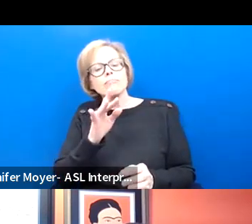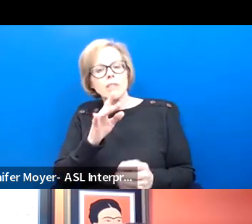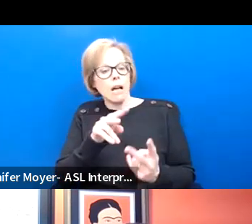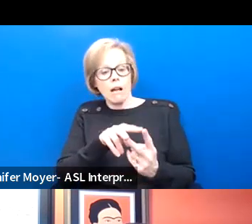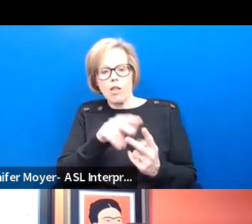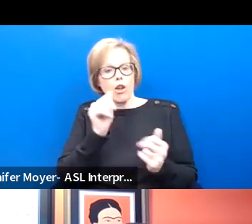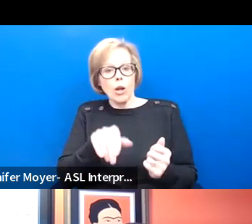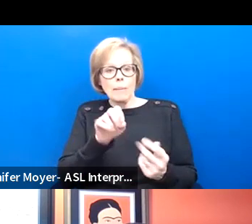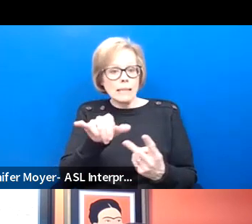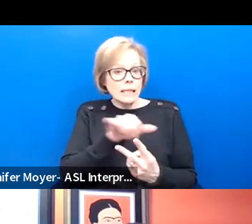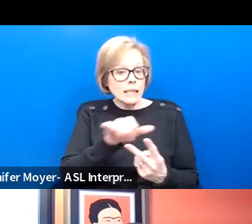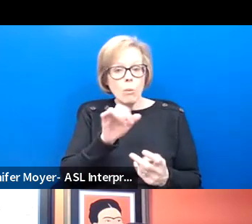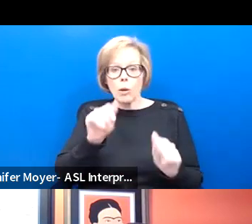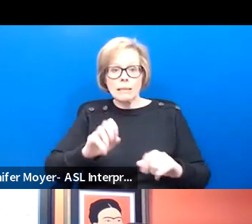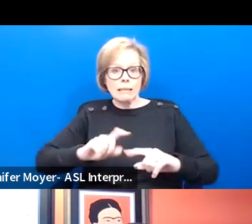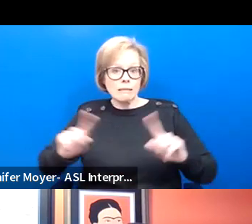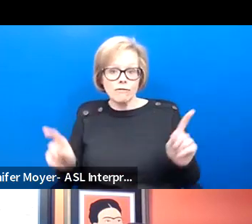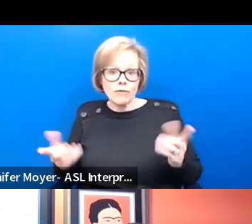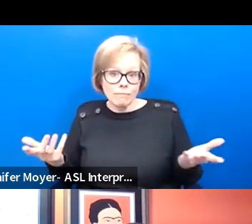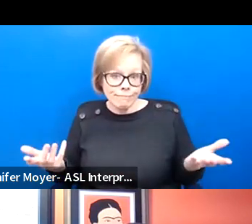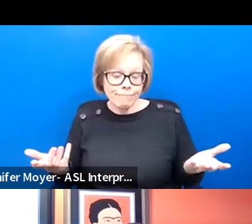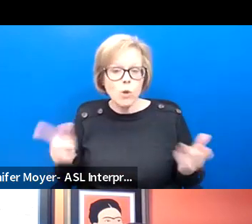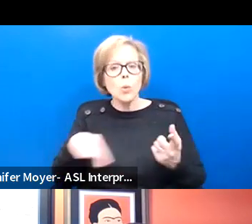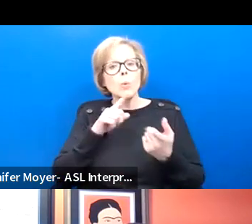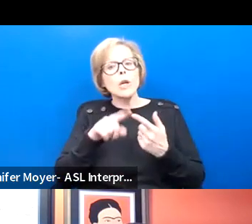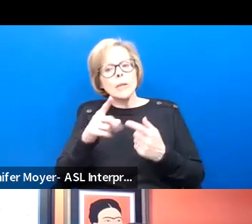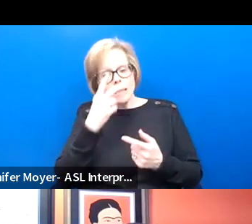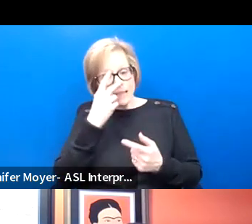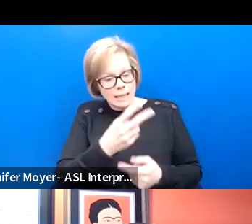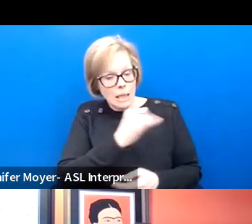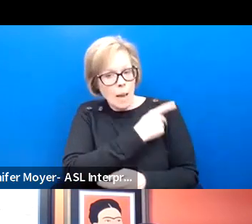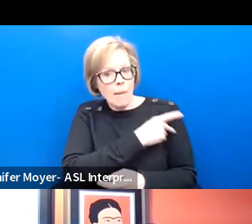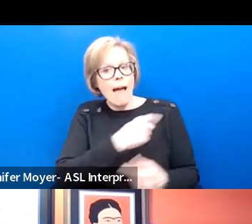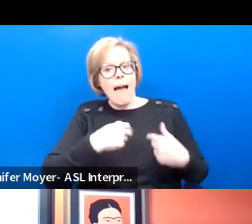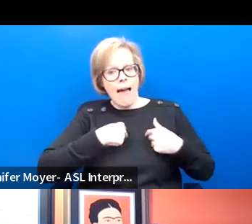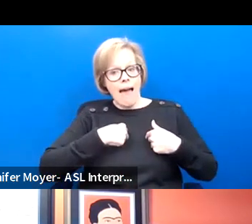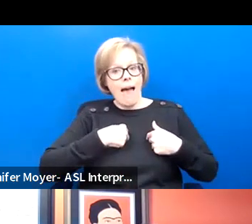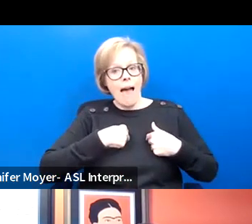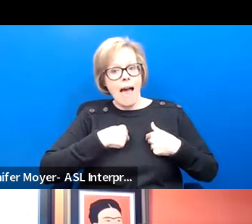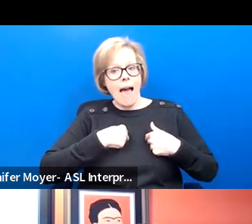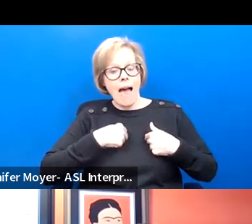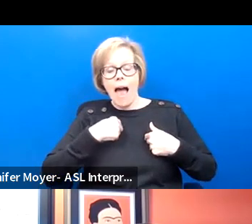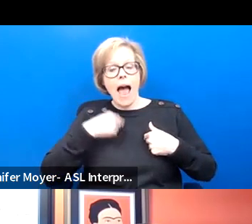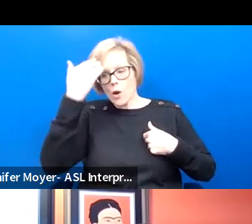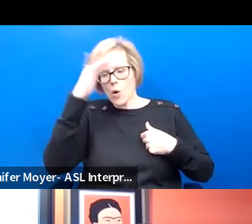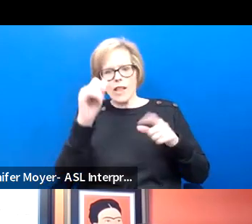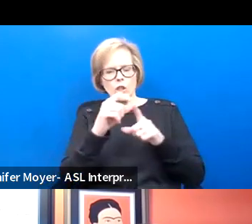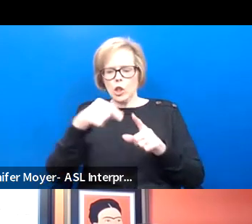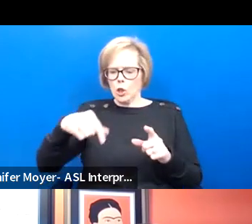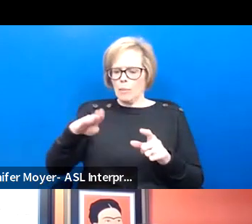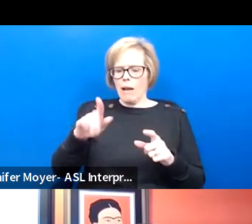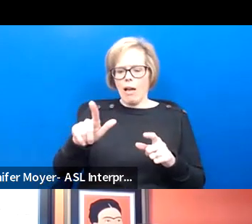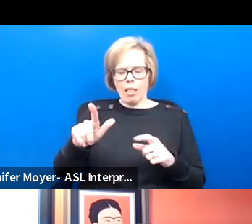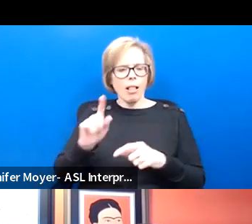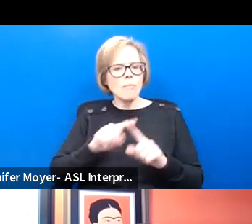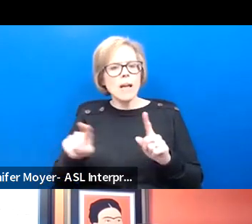things. They could be the same things. And when you see the patient, as somebody, I don't know, I did not know the terminology QBL,